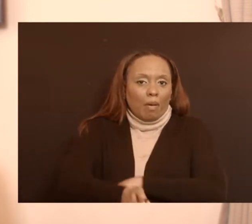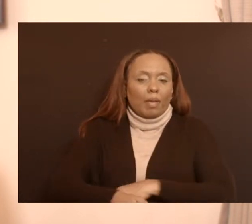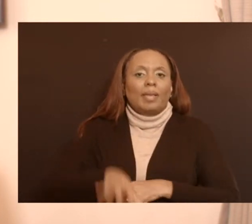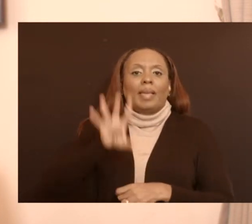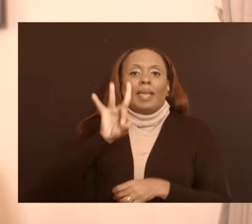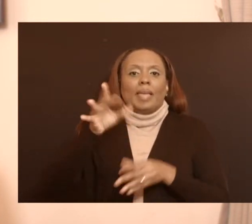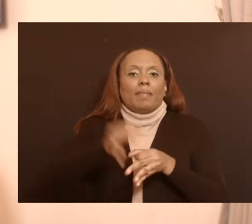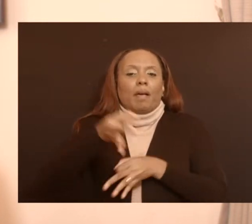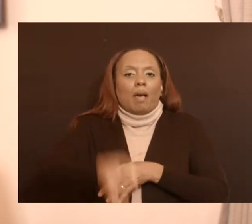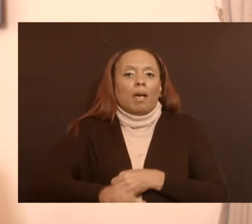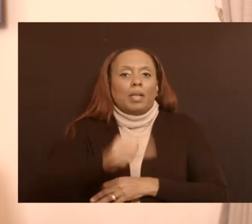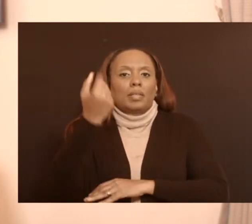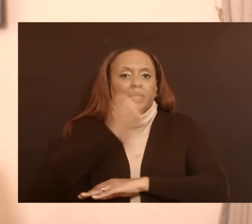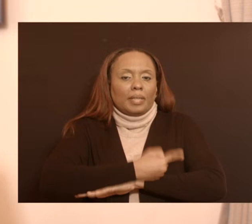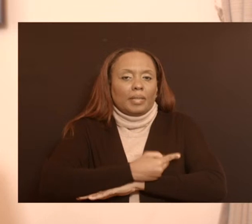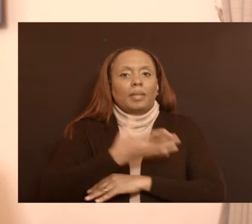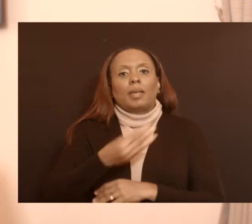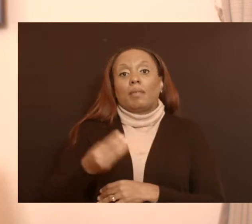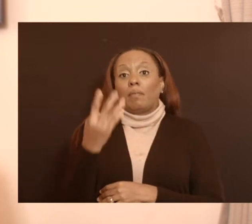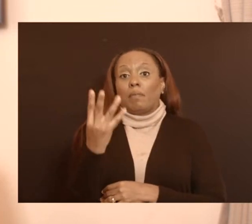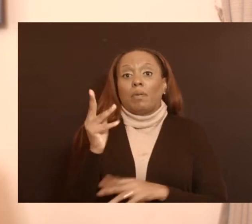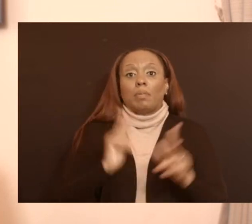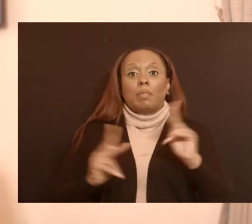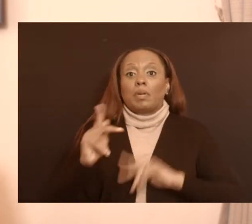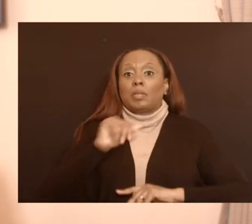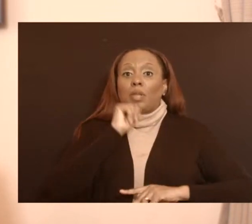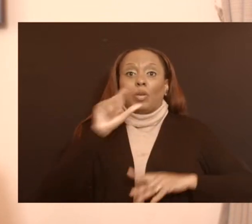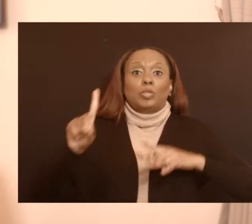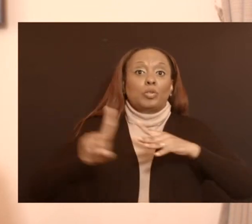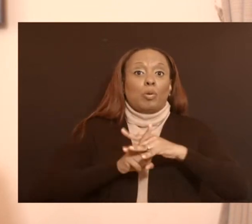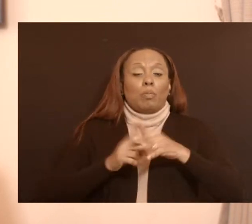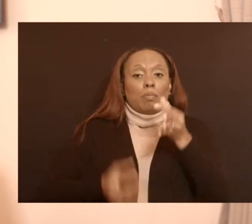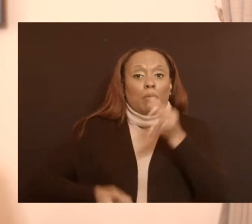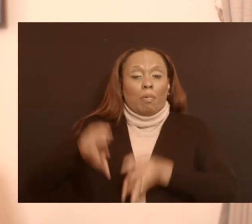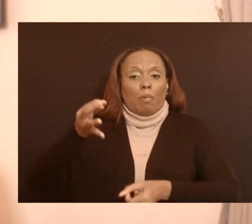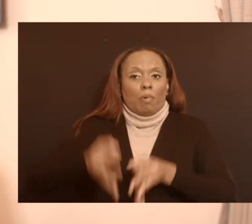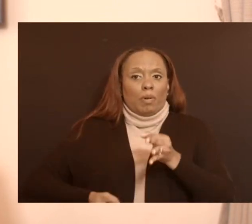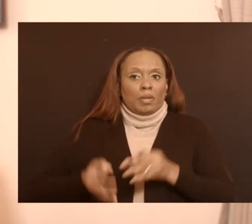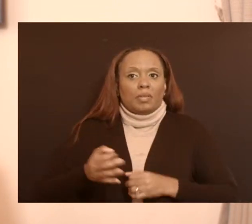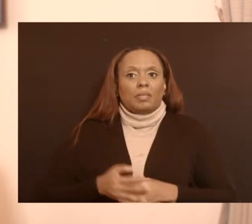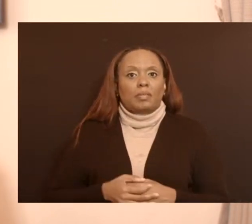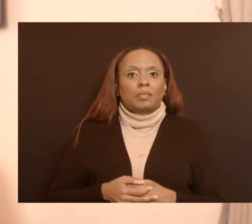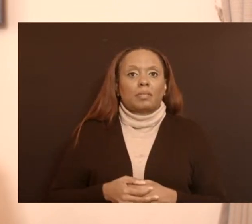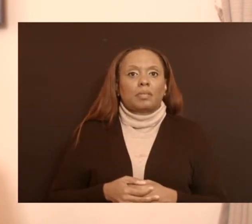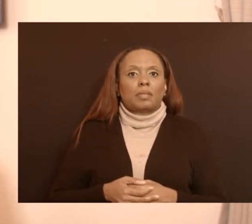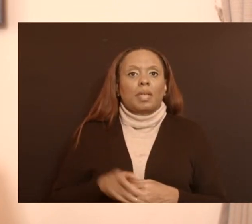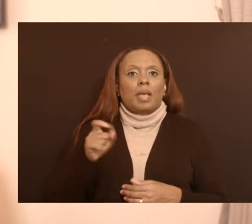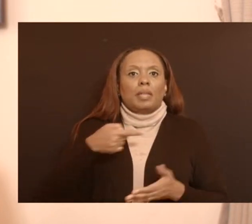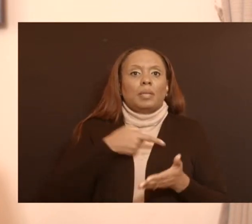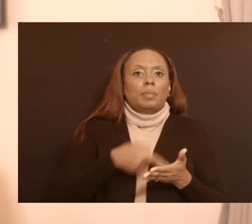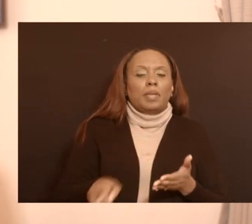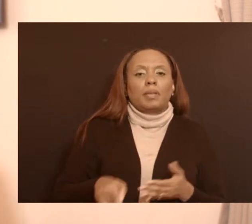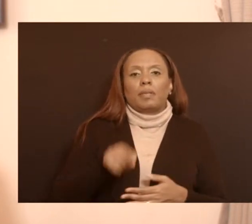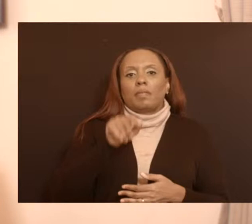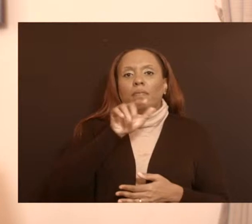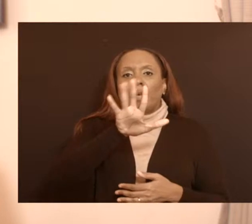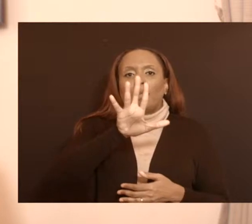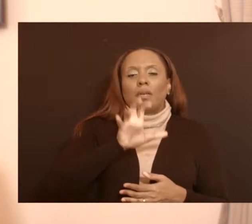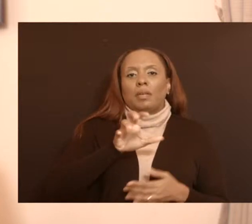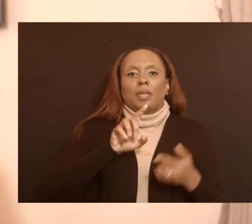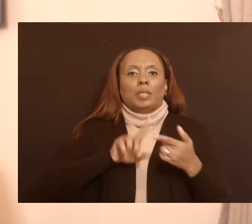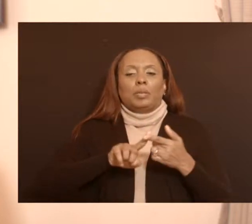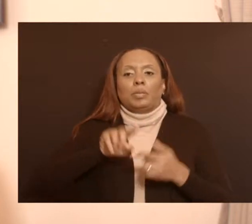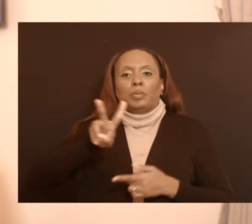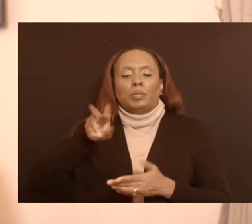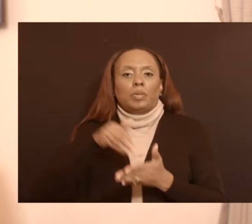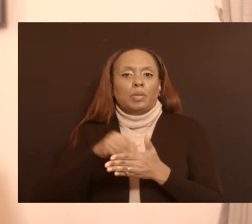and 4 persons did not show for court. So the fines range between $500 to $2,000. So